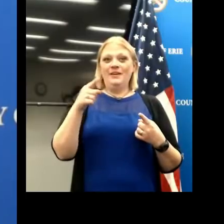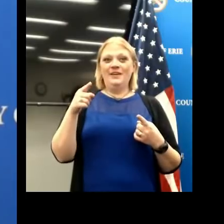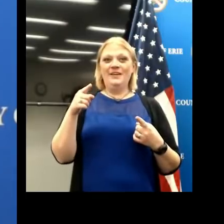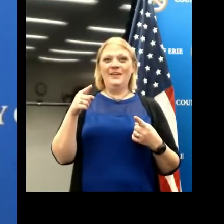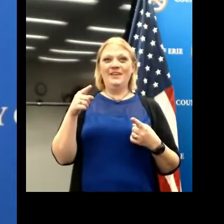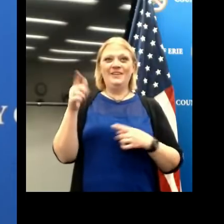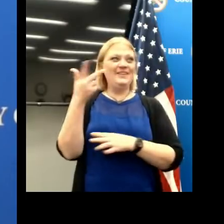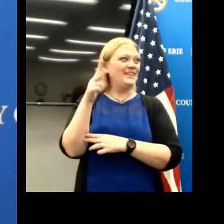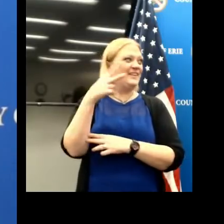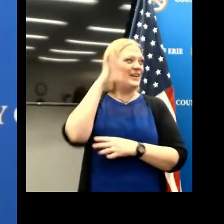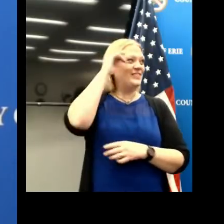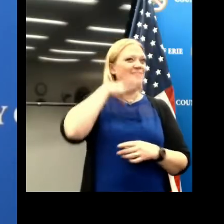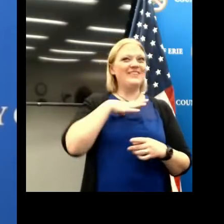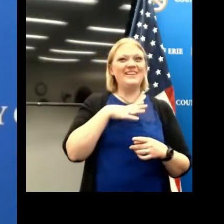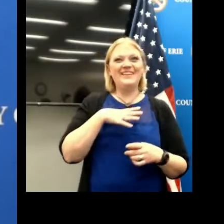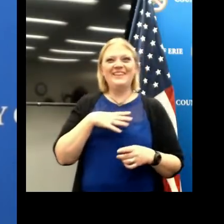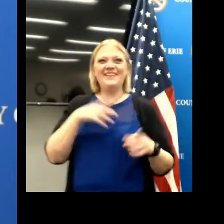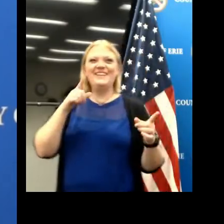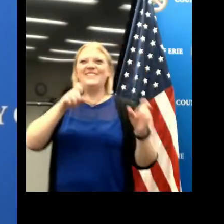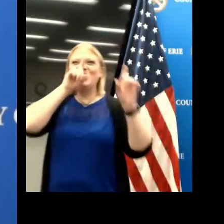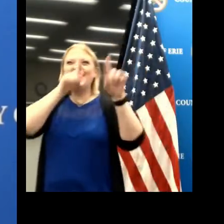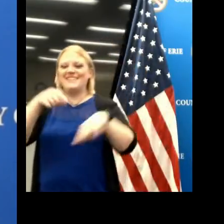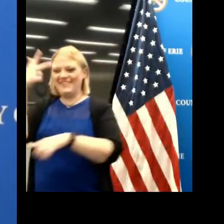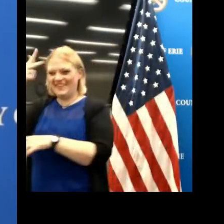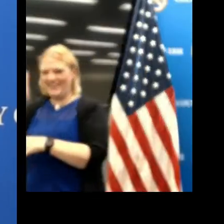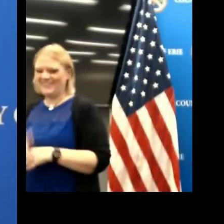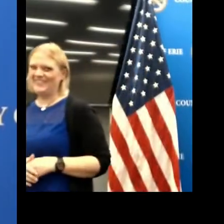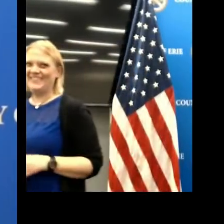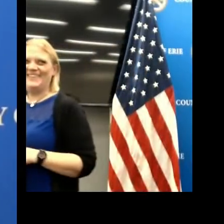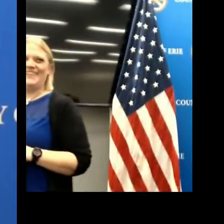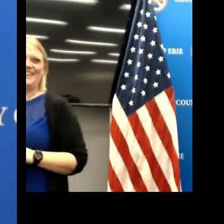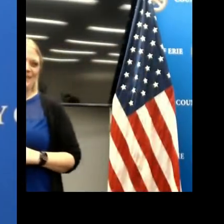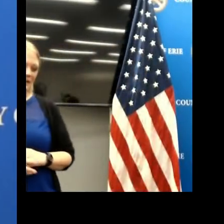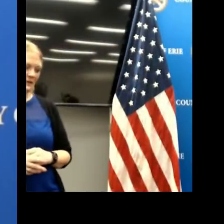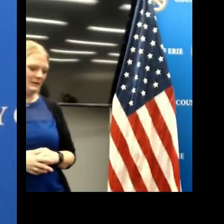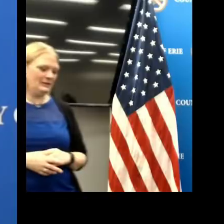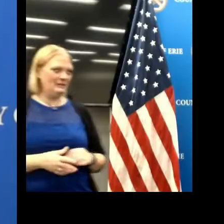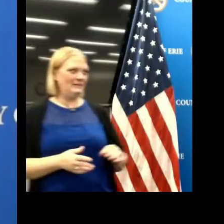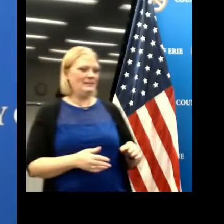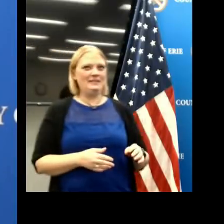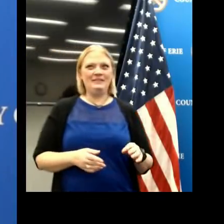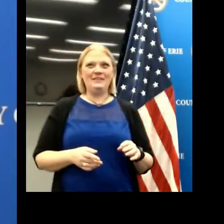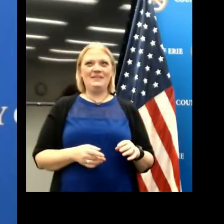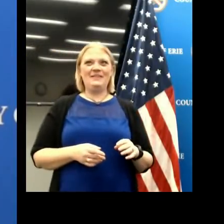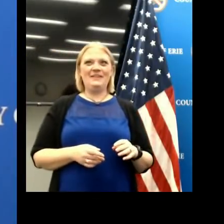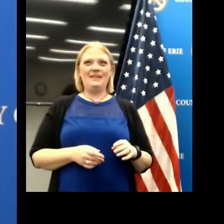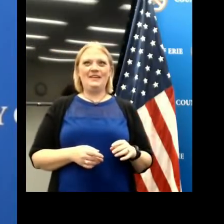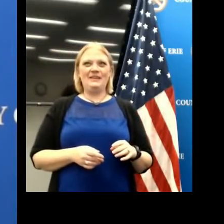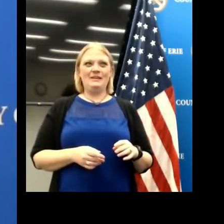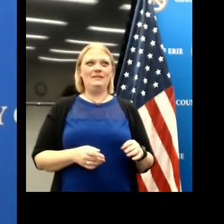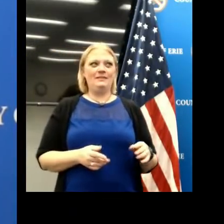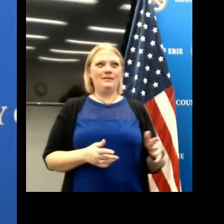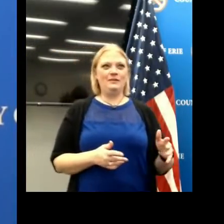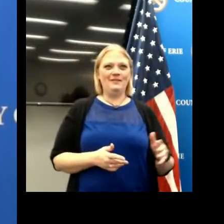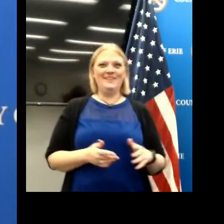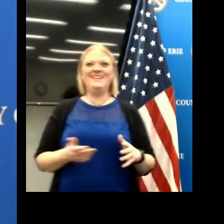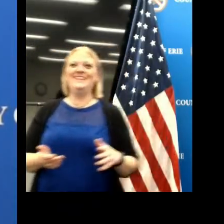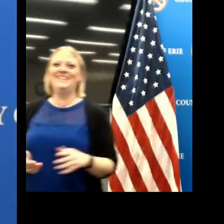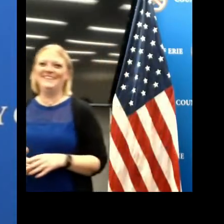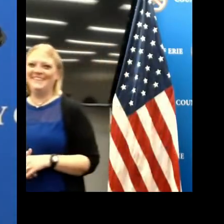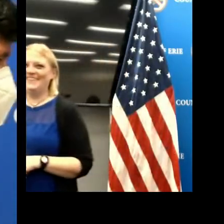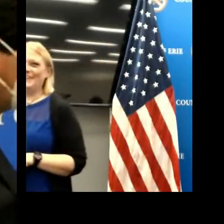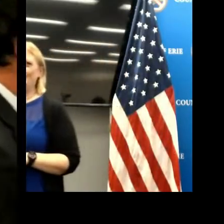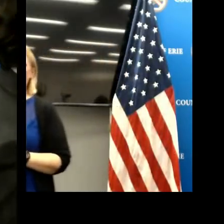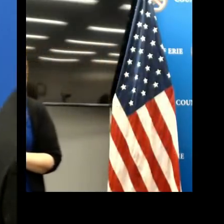cameraman reporter here from. Answer the cameraman. He's more than a cameraman. Photojournalist. Why don't you come up here? Colleges are